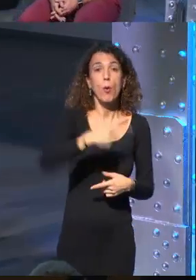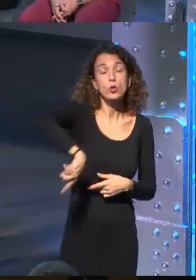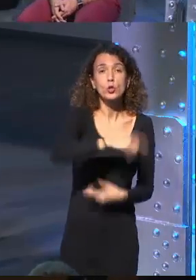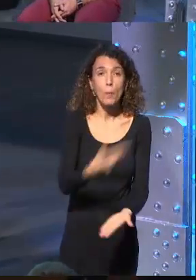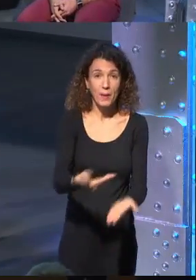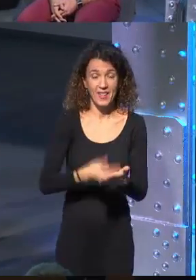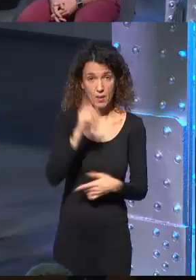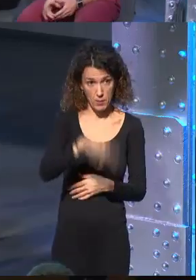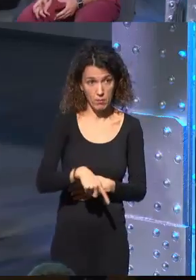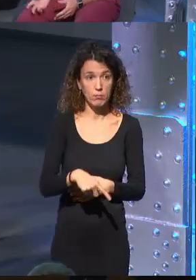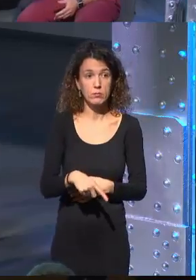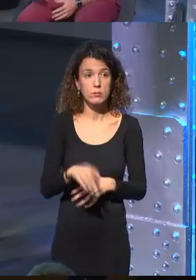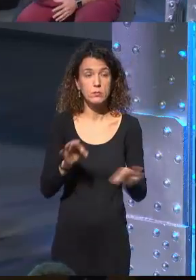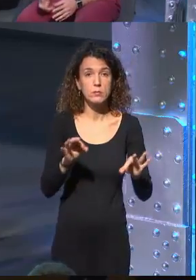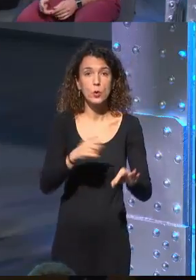recommend